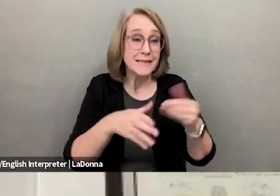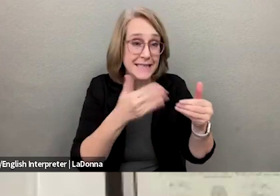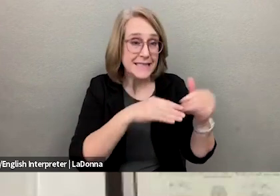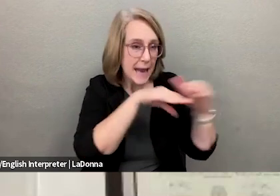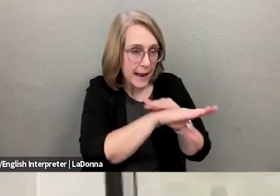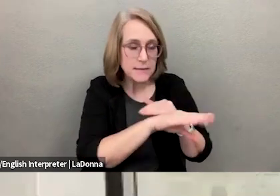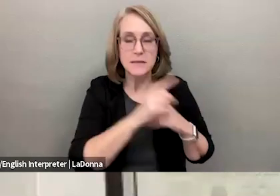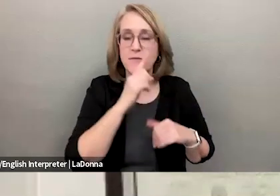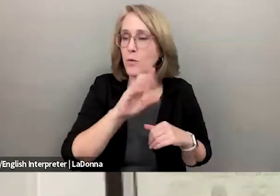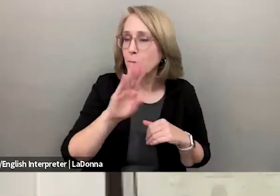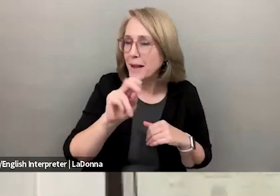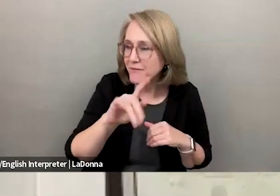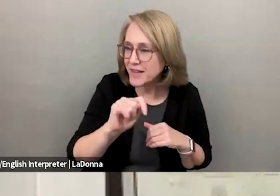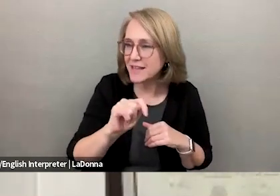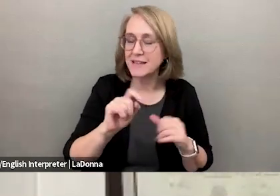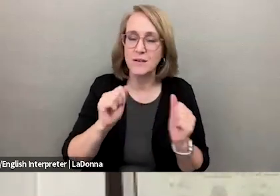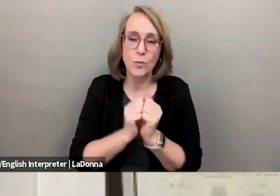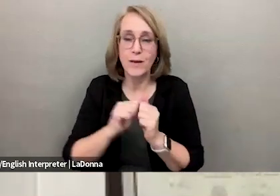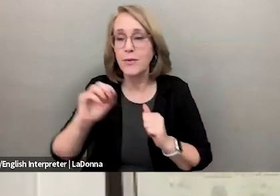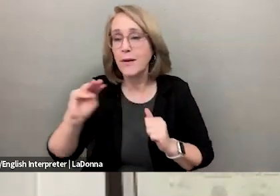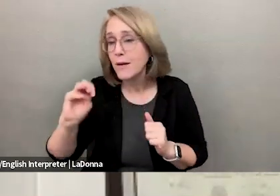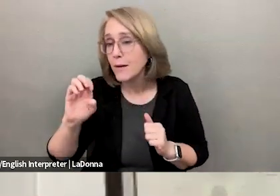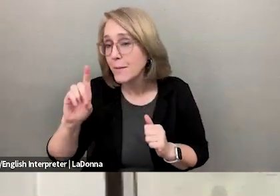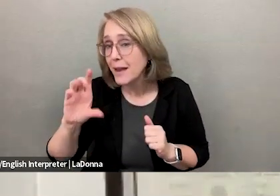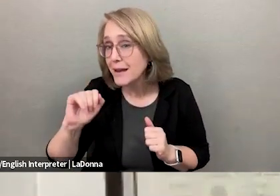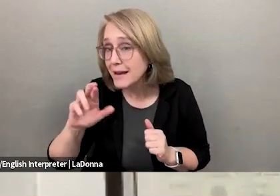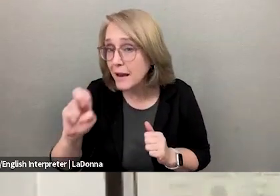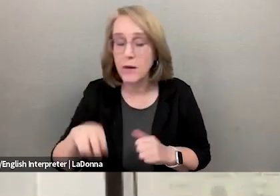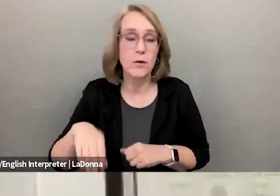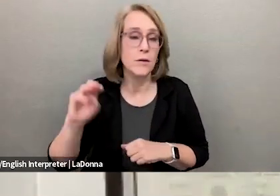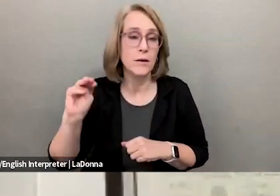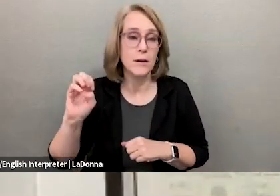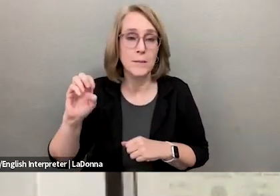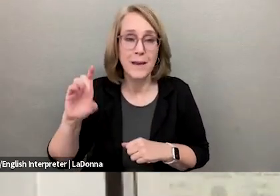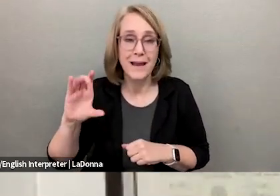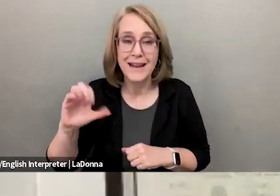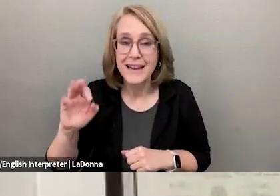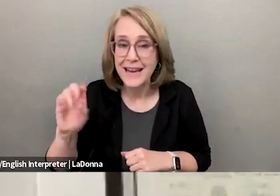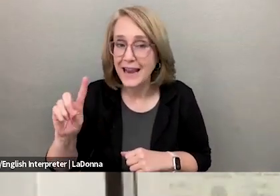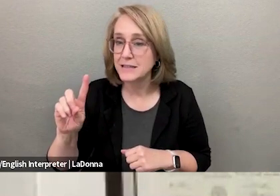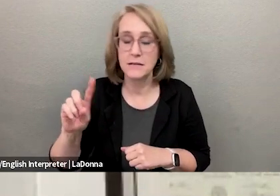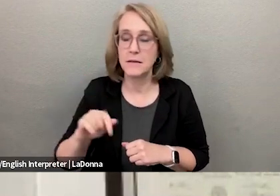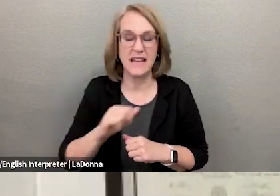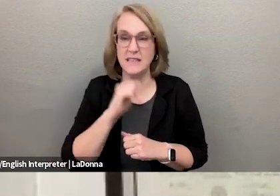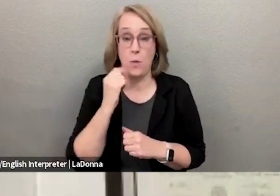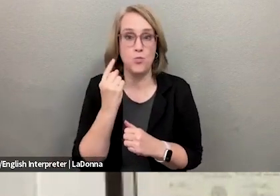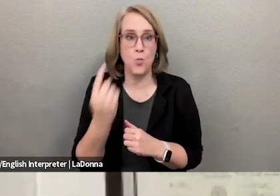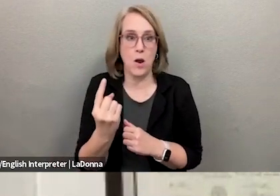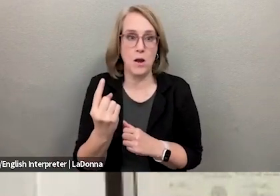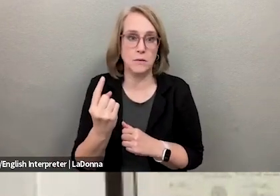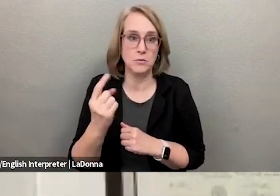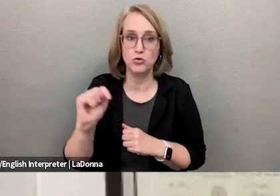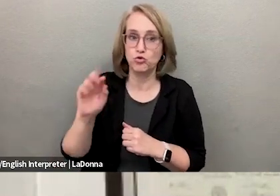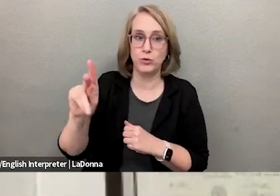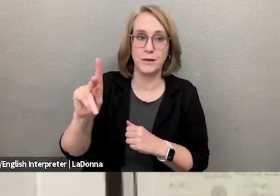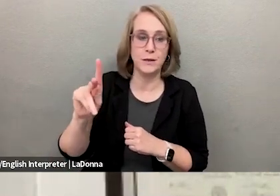through Medicare and Medicaid. And it really is that combination. There's no one silver bullet. It's going to continue